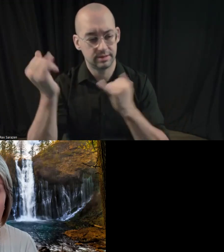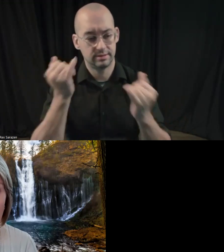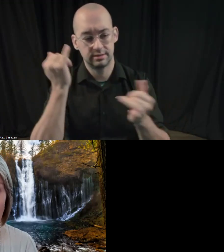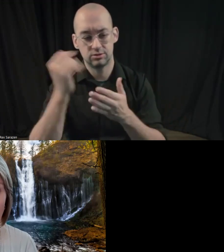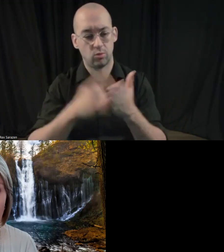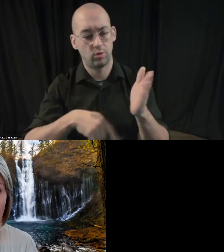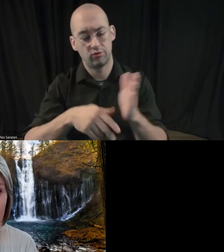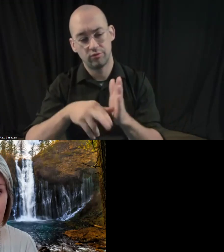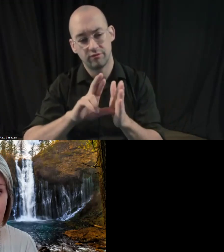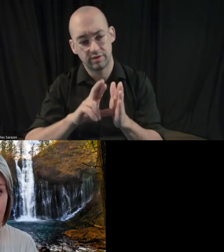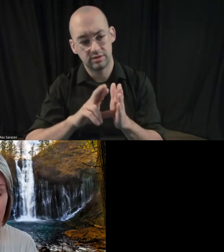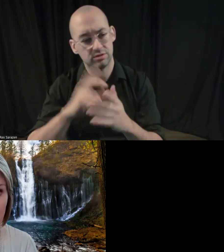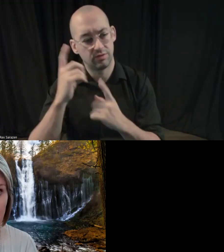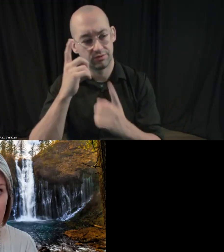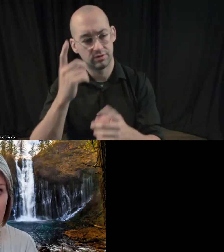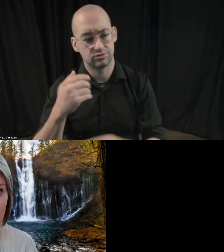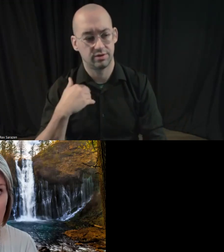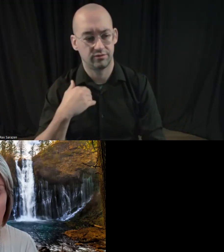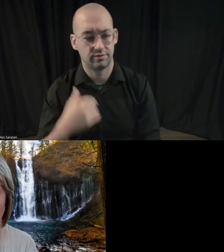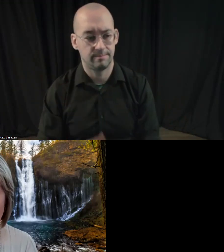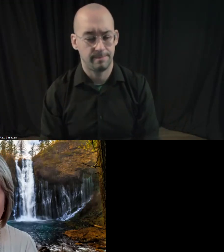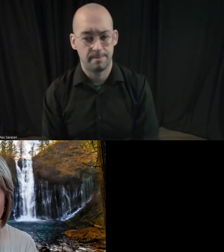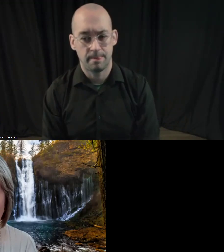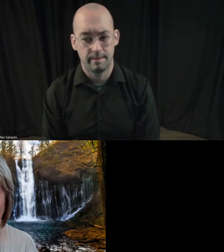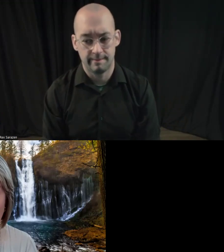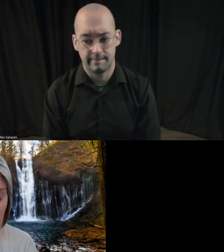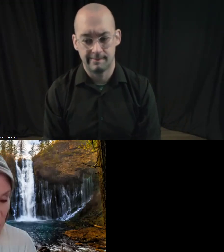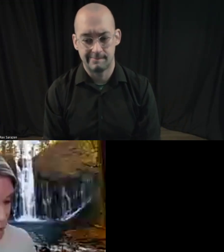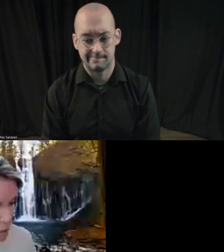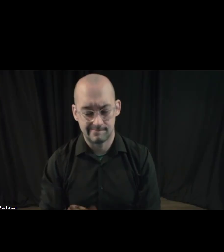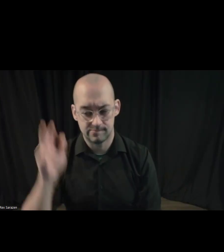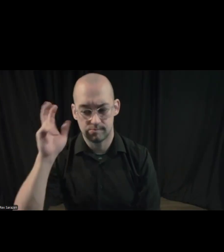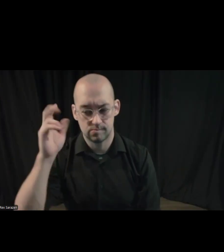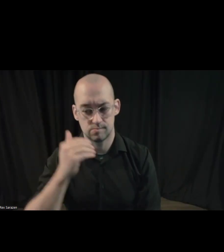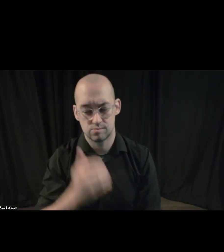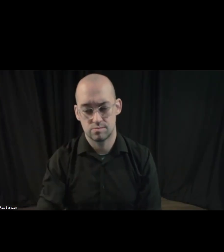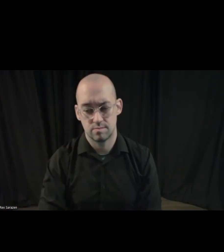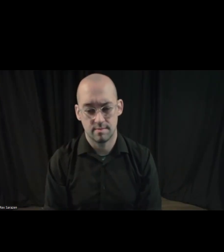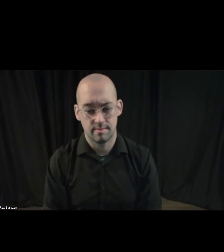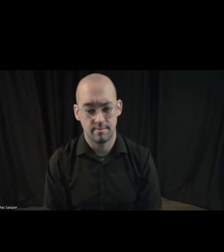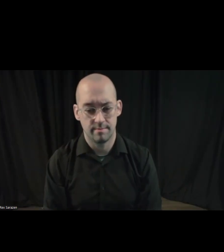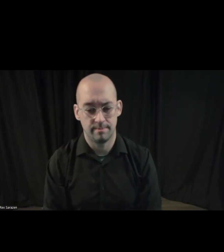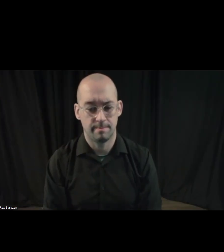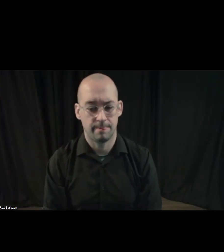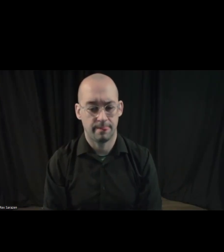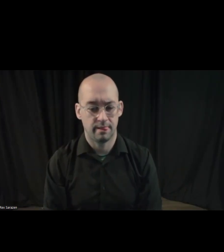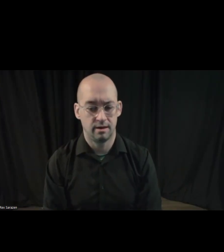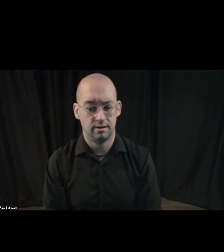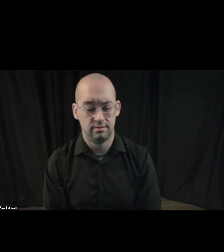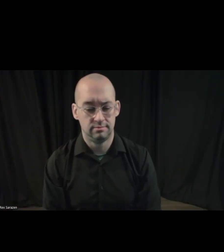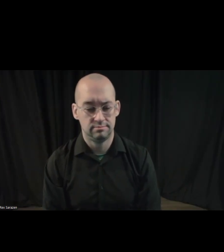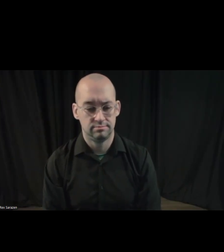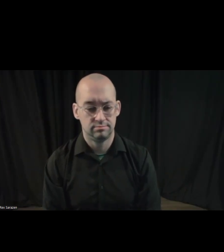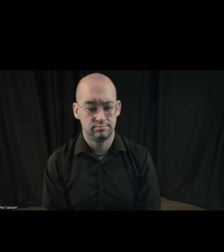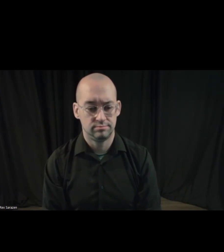or thoughts that you have. Sounds good. Um, let me find